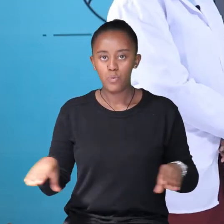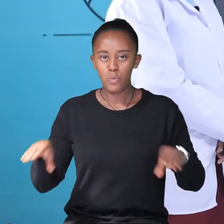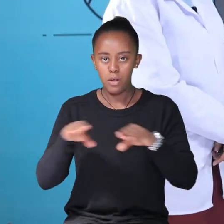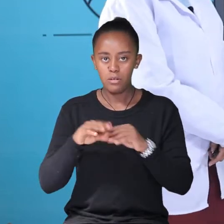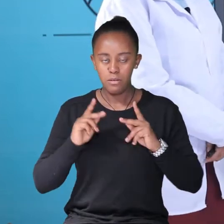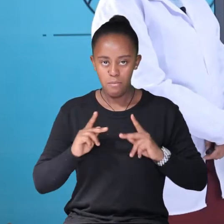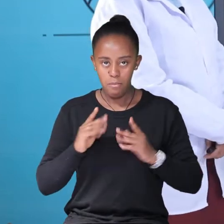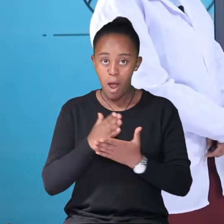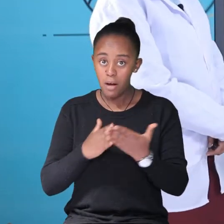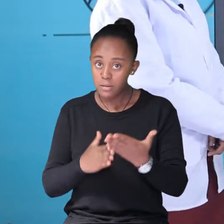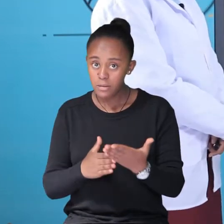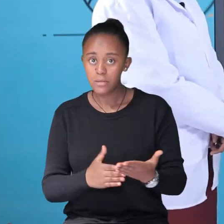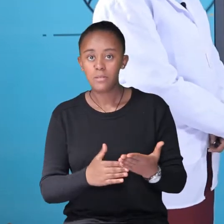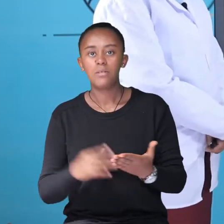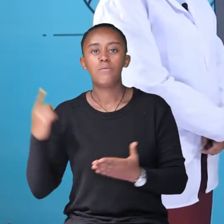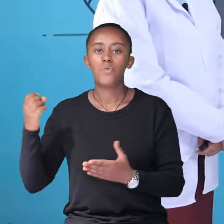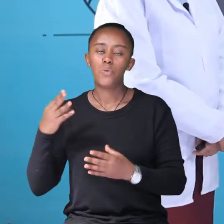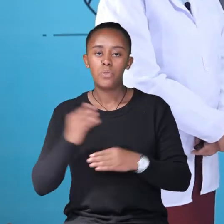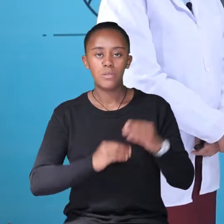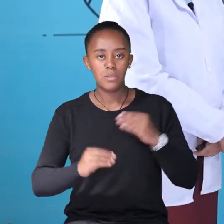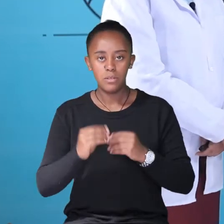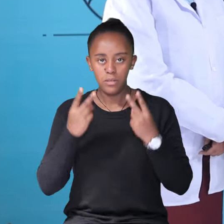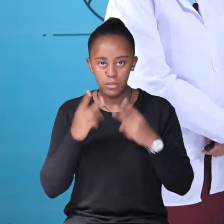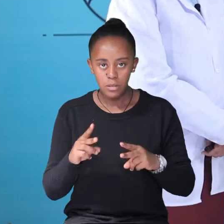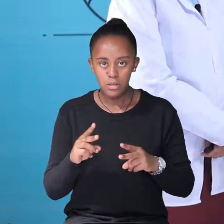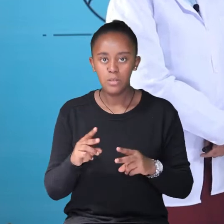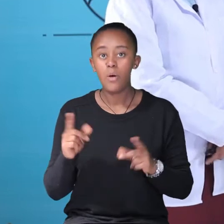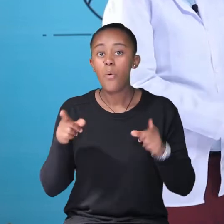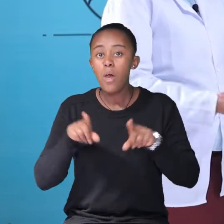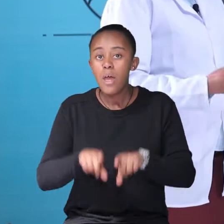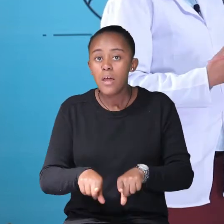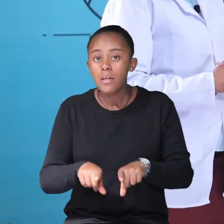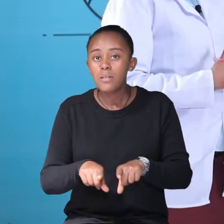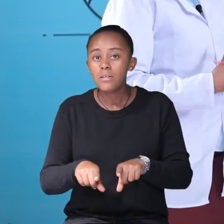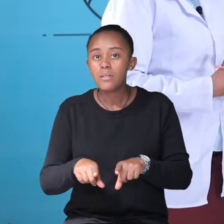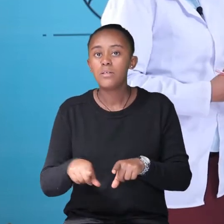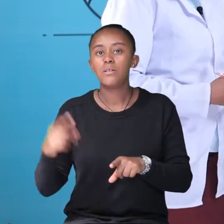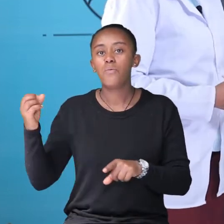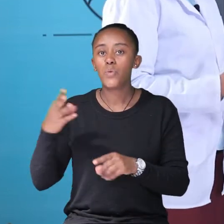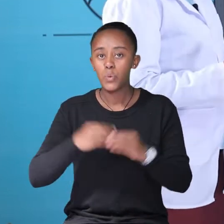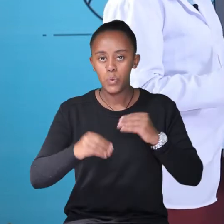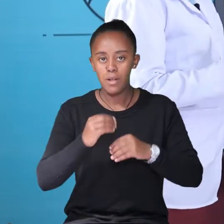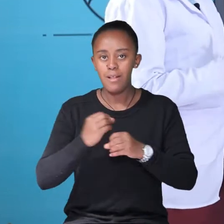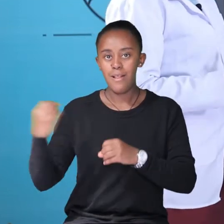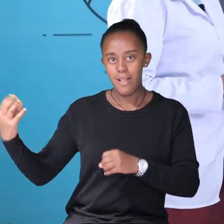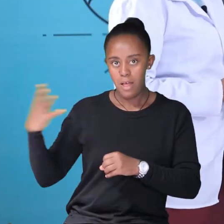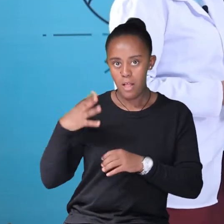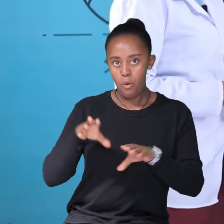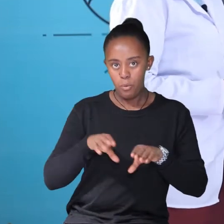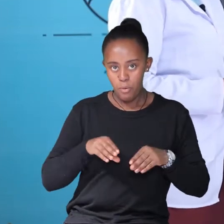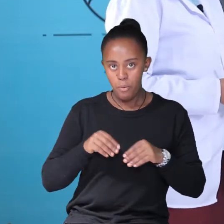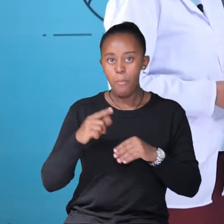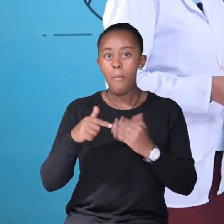of photosynthesis, and as we said, when photosynthesis occurs, light energy will be absorbed by